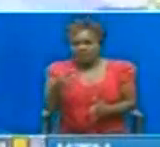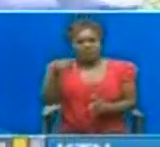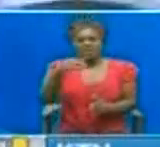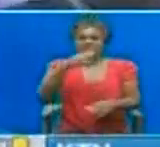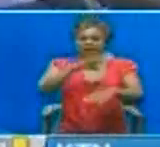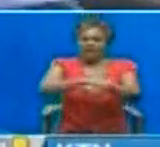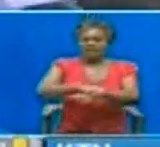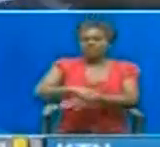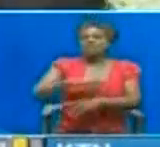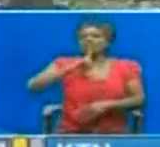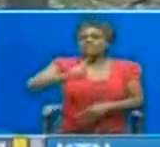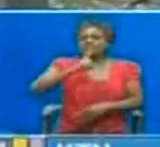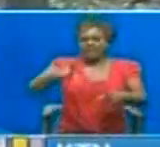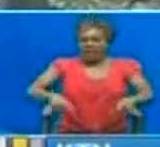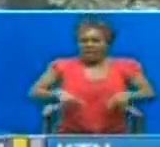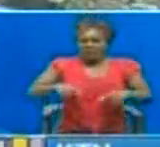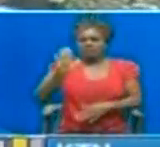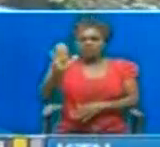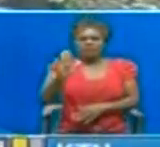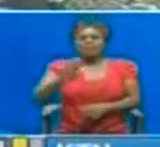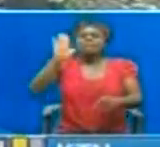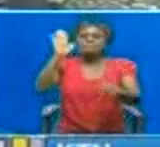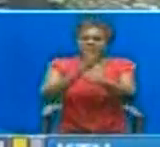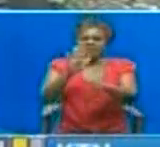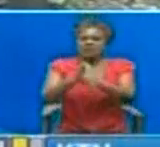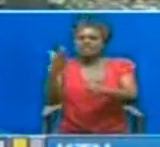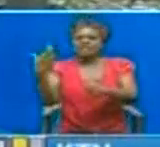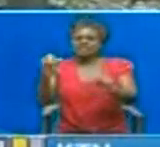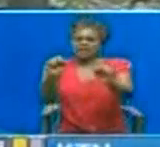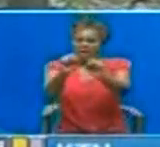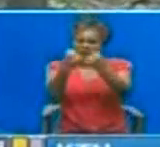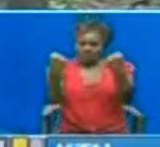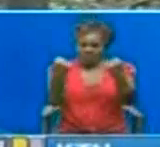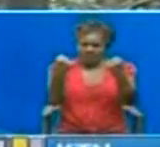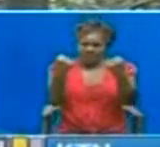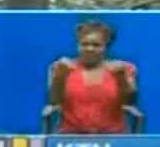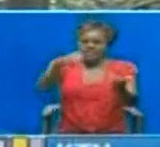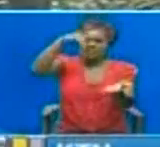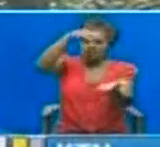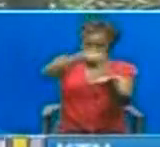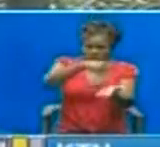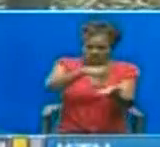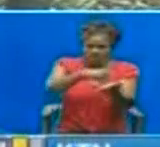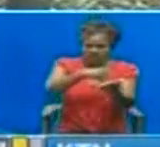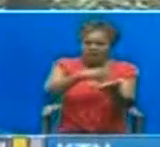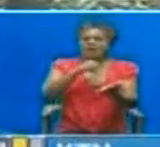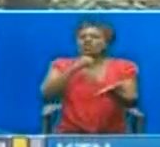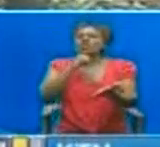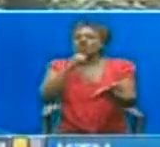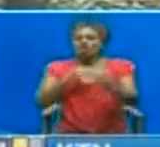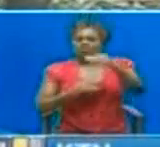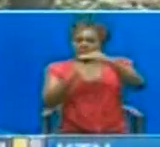he had received threats on his life. Several things have since transpired, including, but